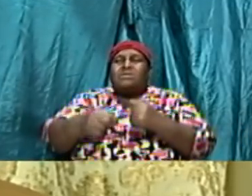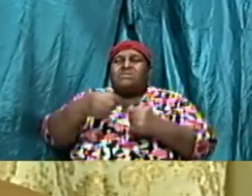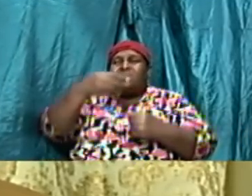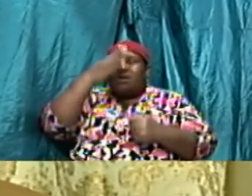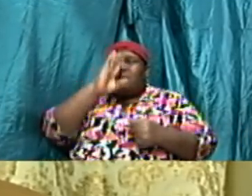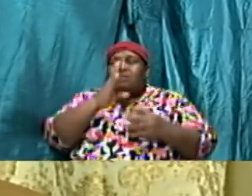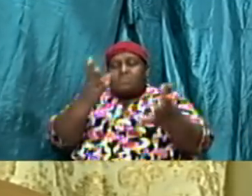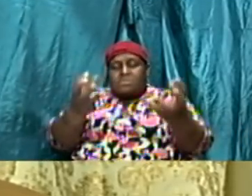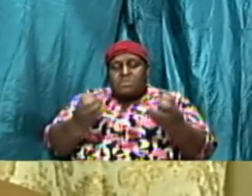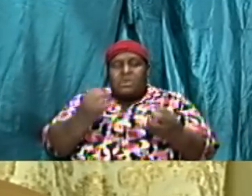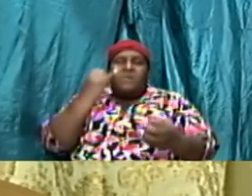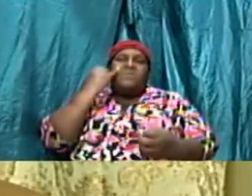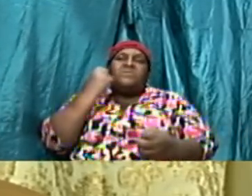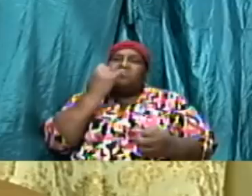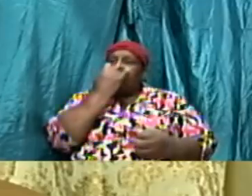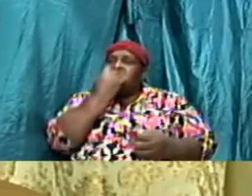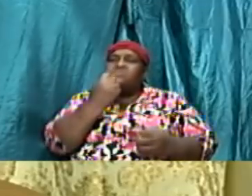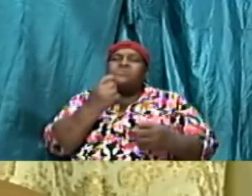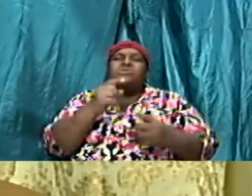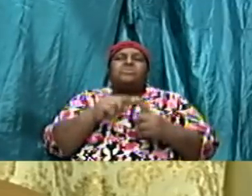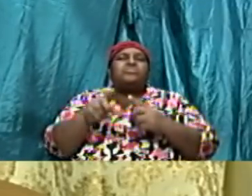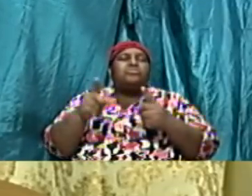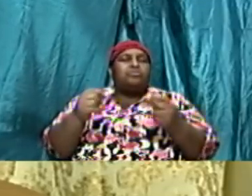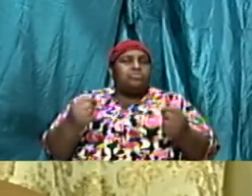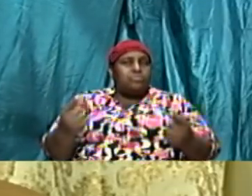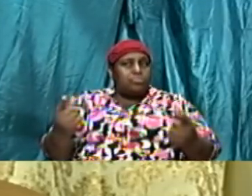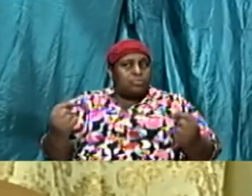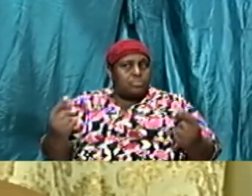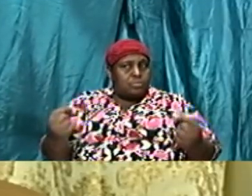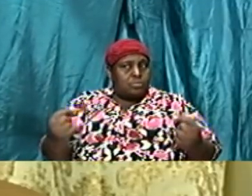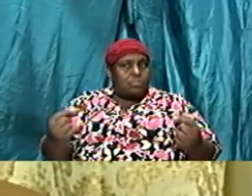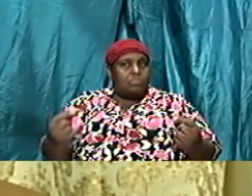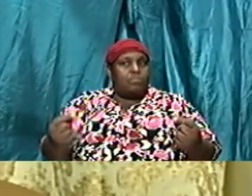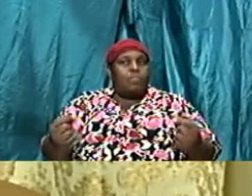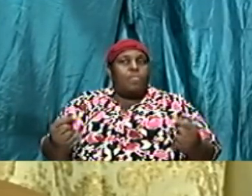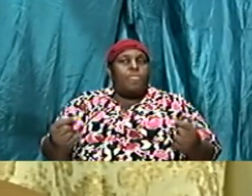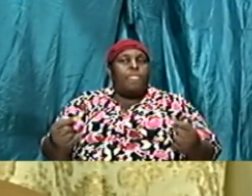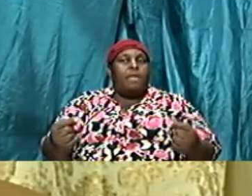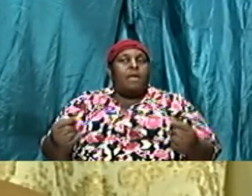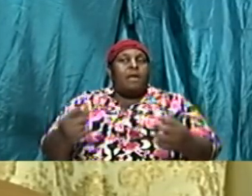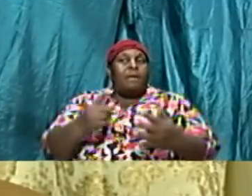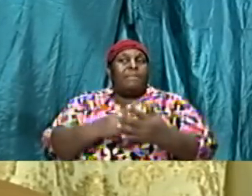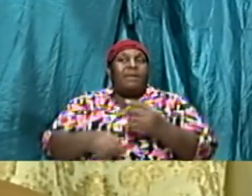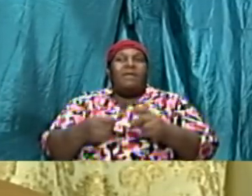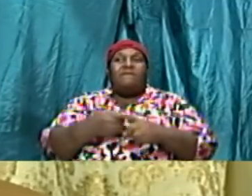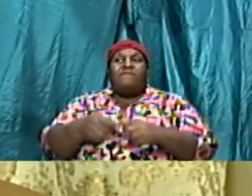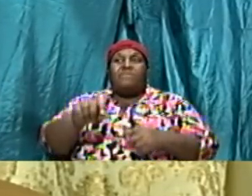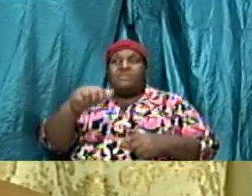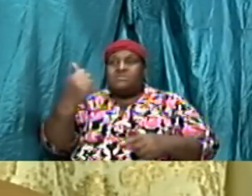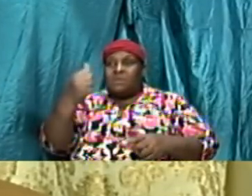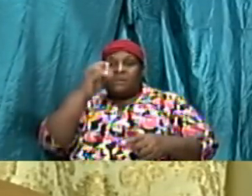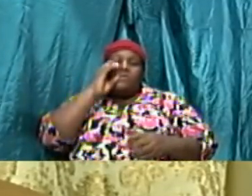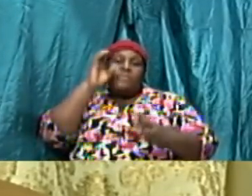Now, apart from that, a lot of people don't realize is that apart from the Ten Commandments, there